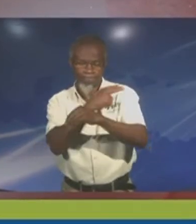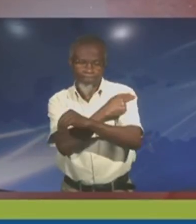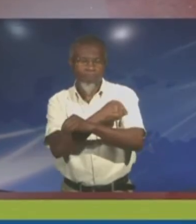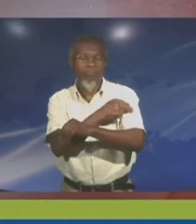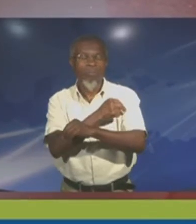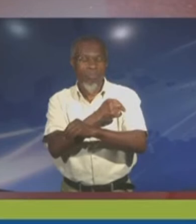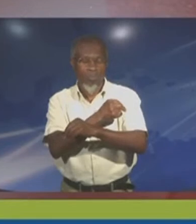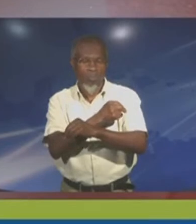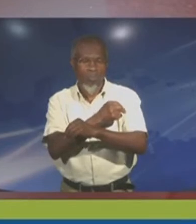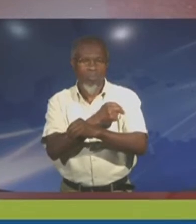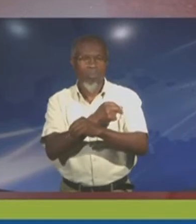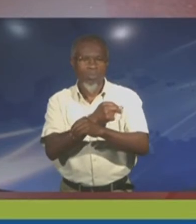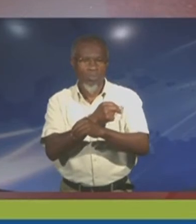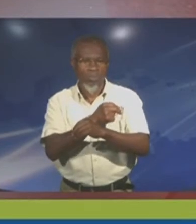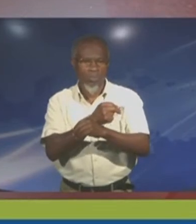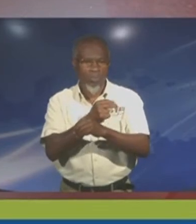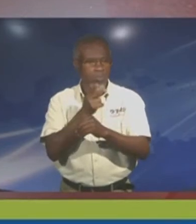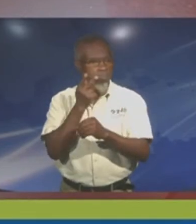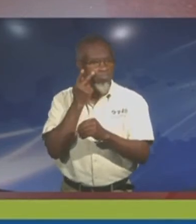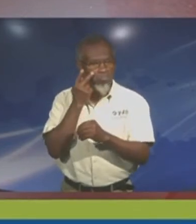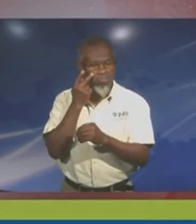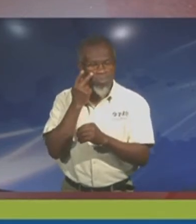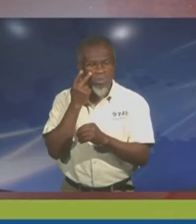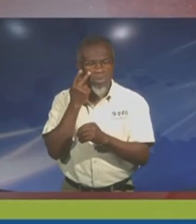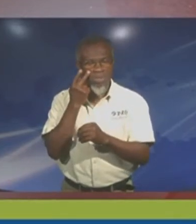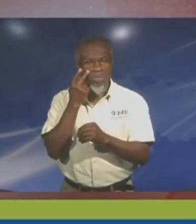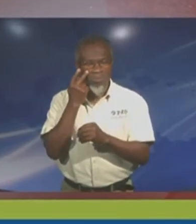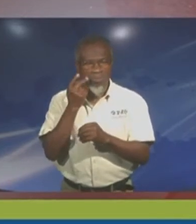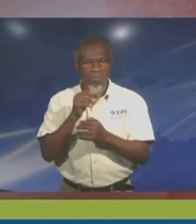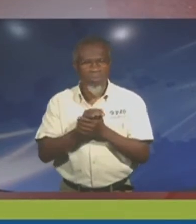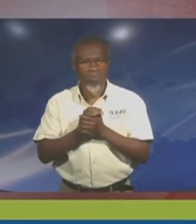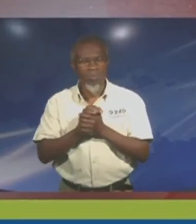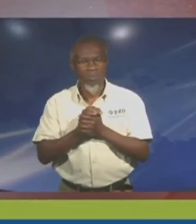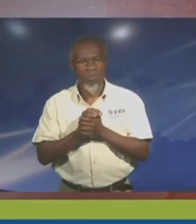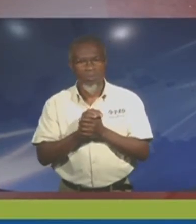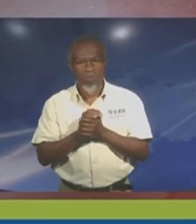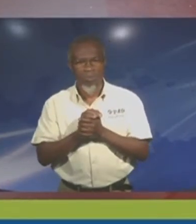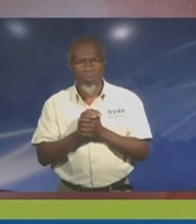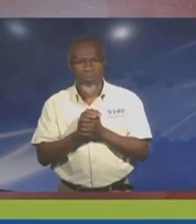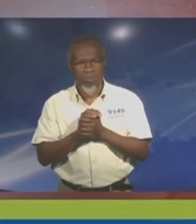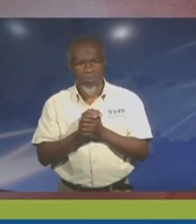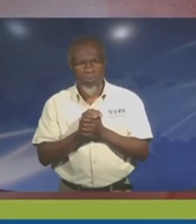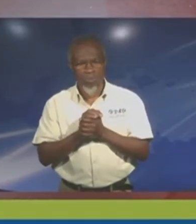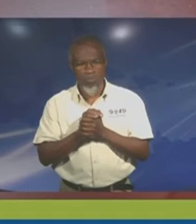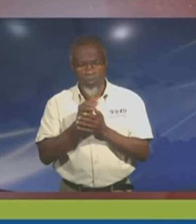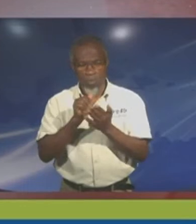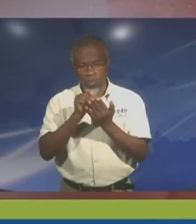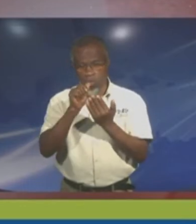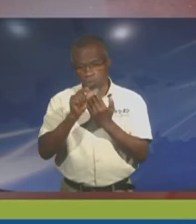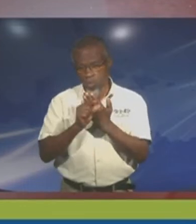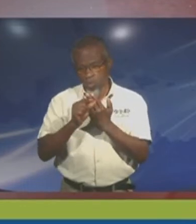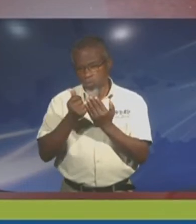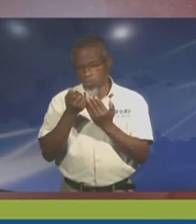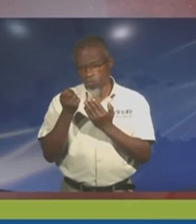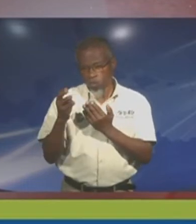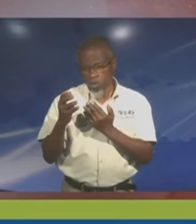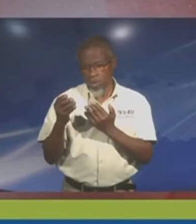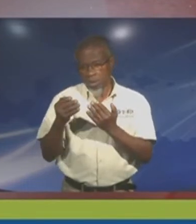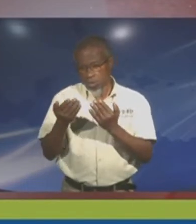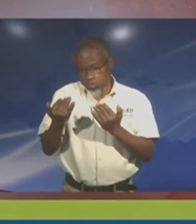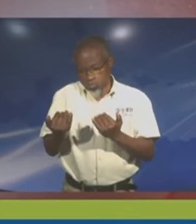was confirmed and noted. And from August 14th to today, we have had anywhere between 200